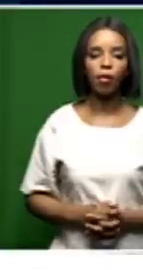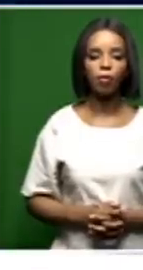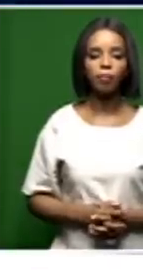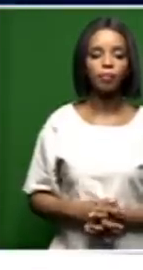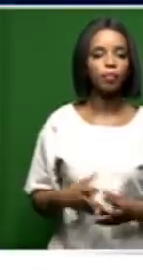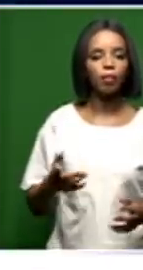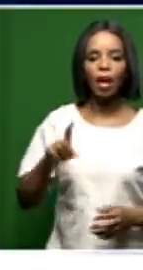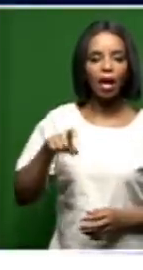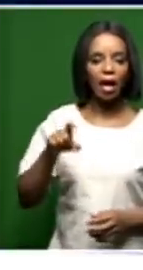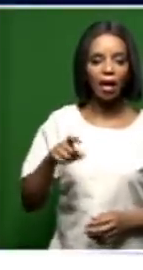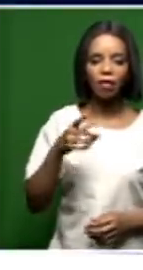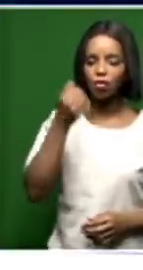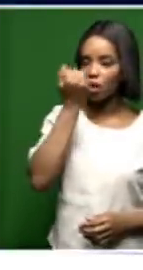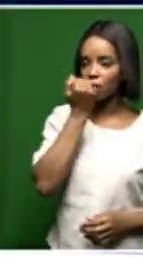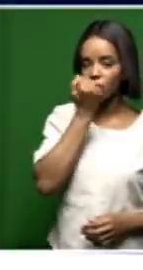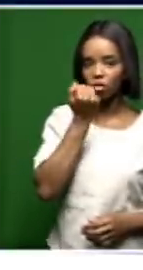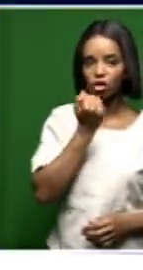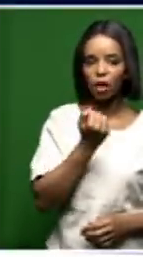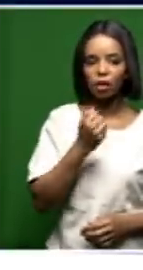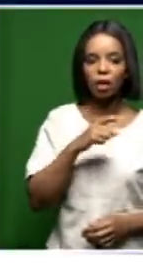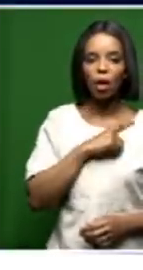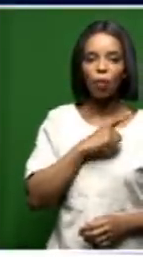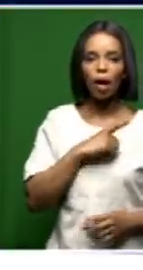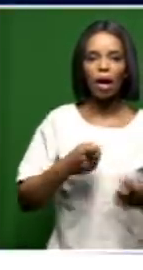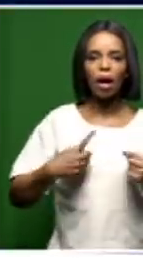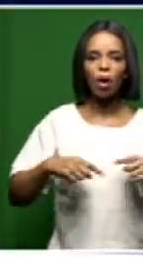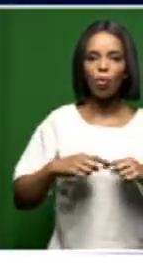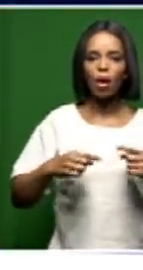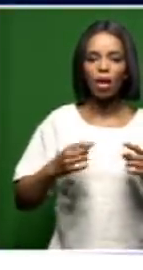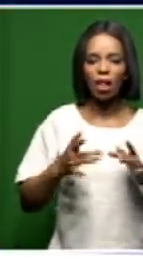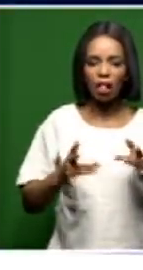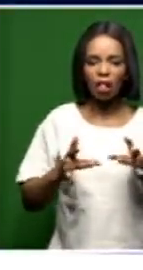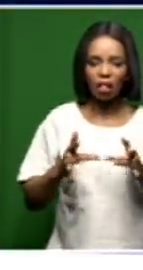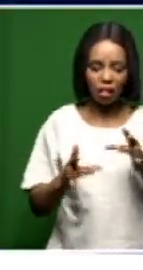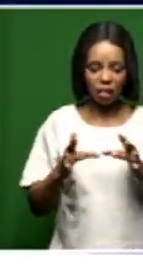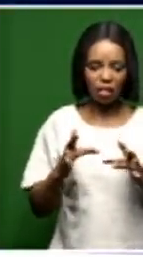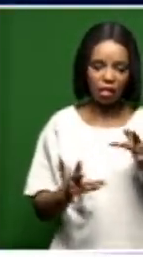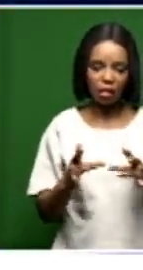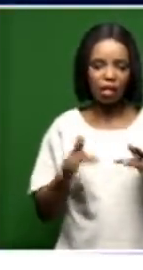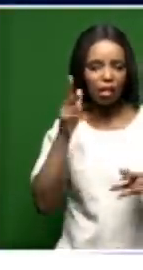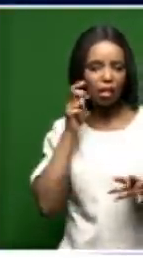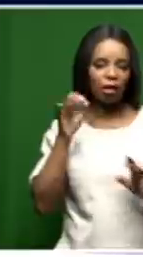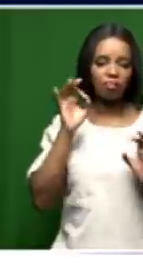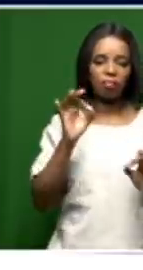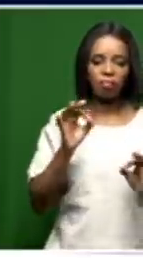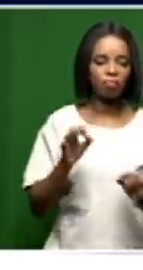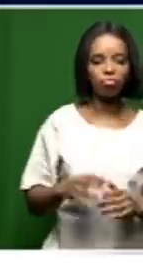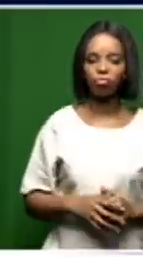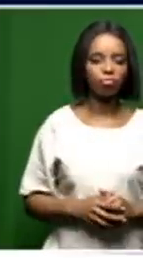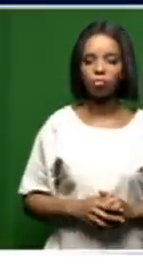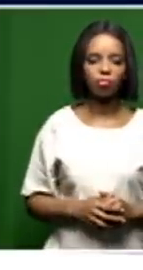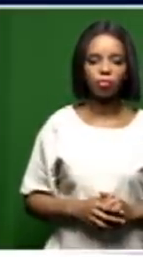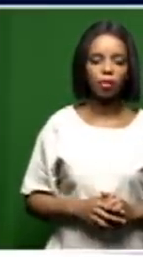I have to apologize. We are losing that connection there, and unfortunate there that we